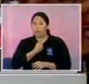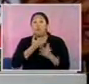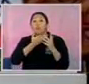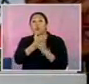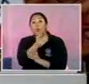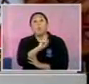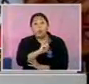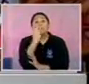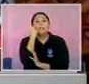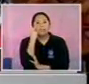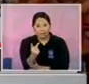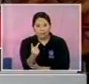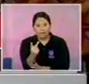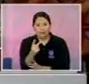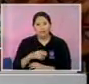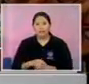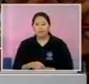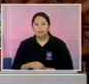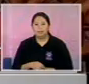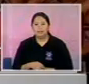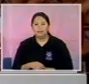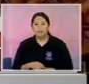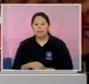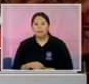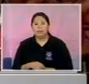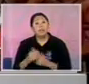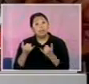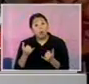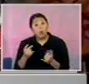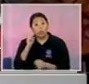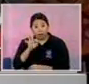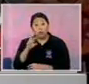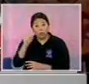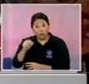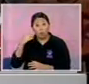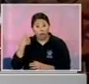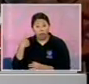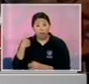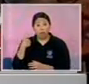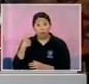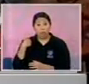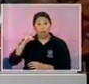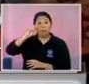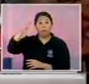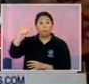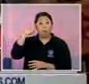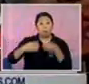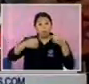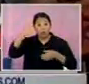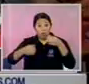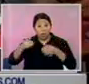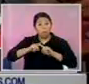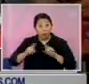see. And if we are to have a public trial, yet the evidence will not